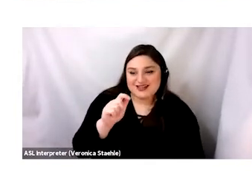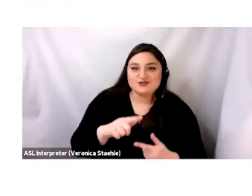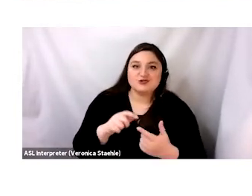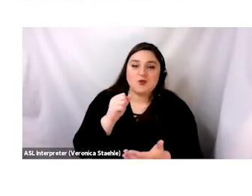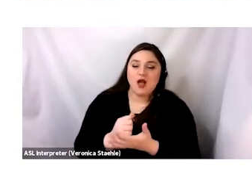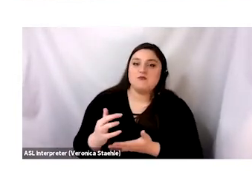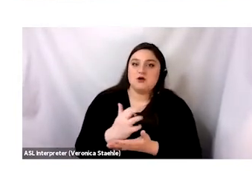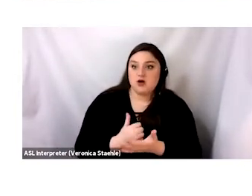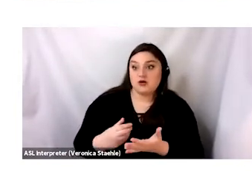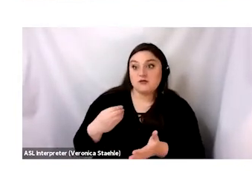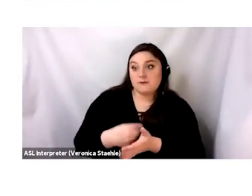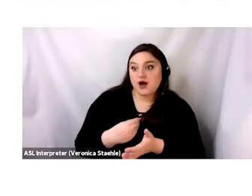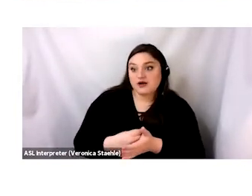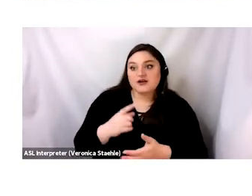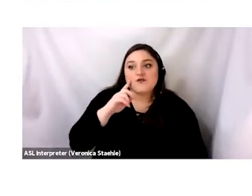gain